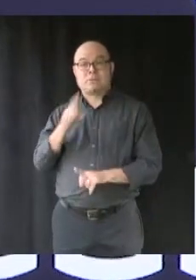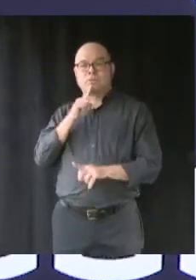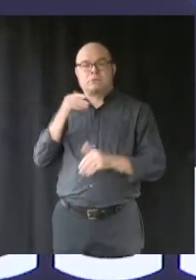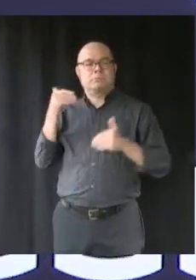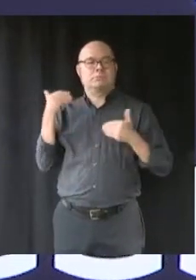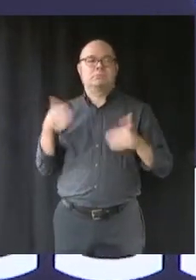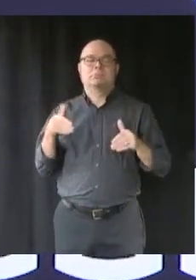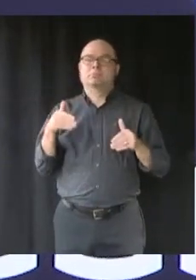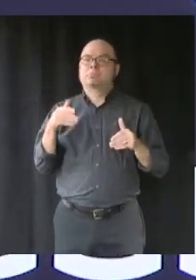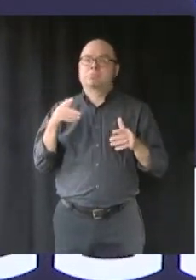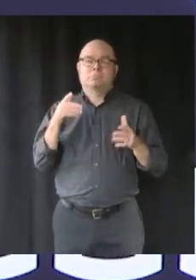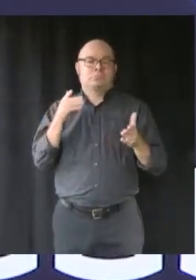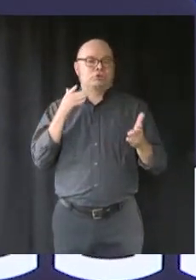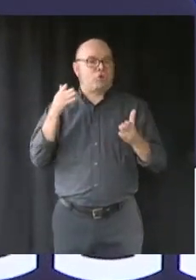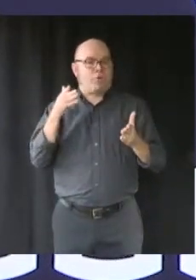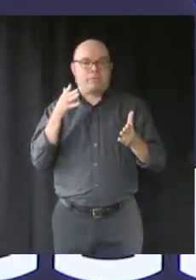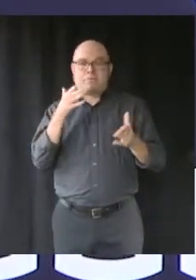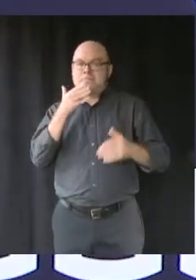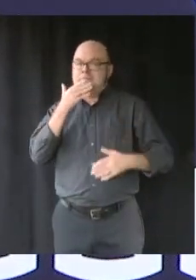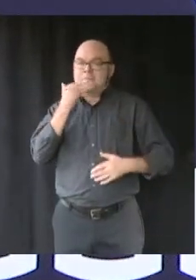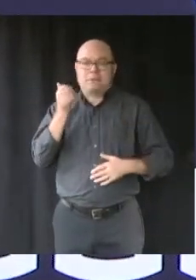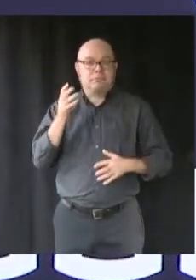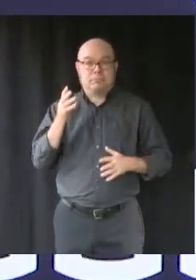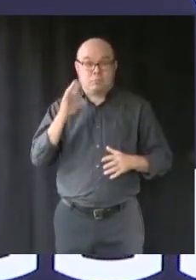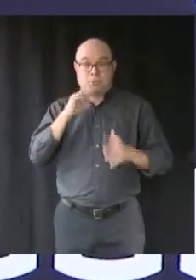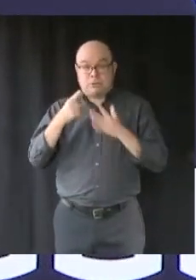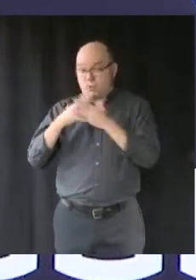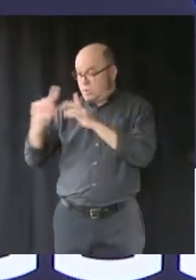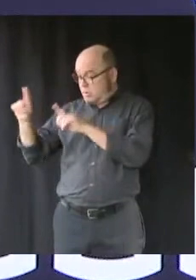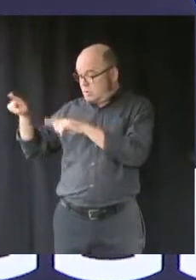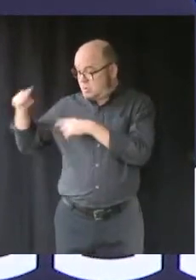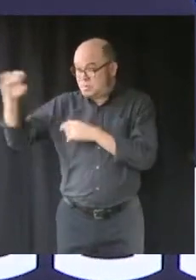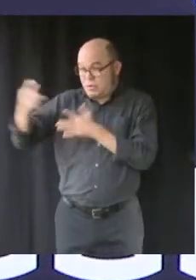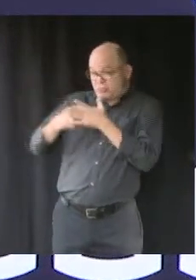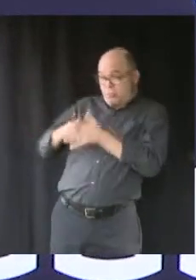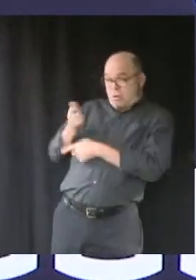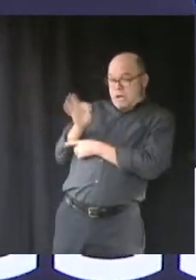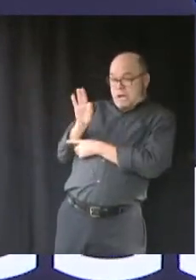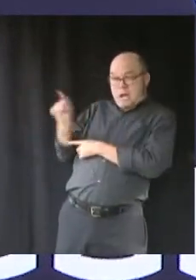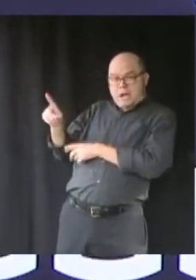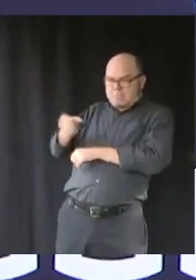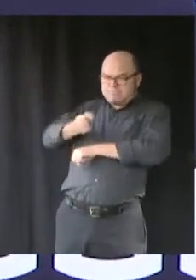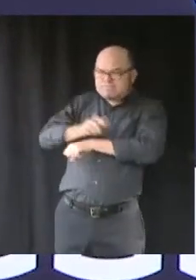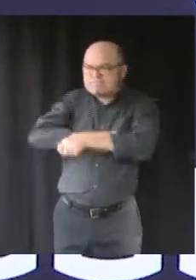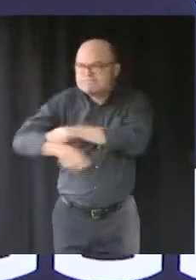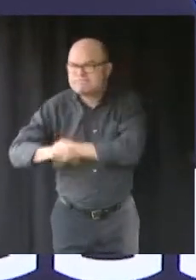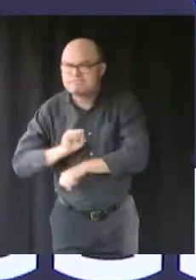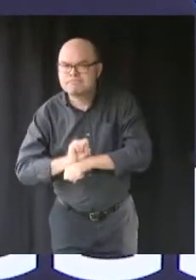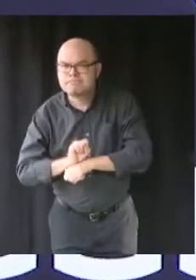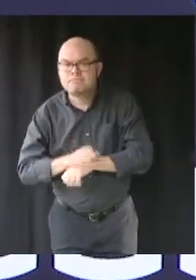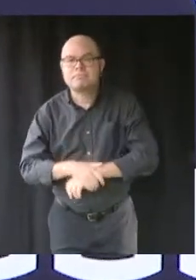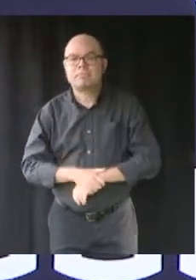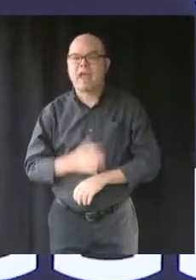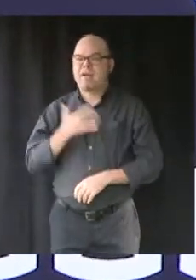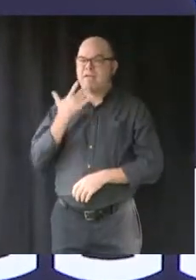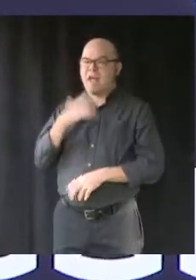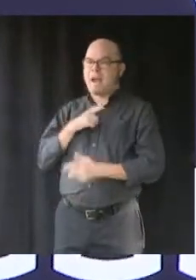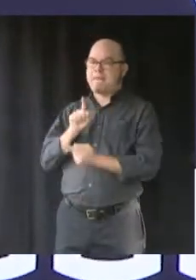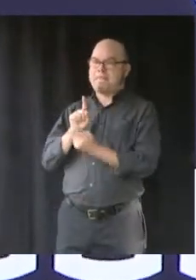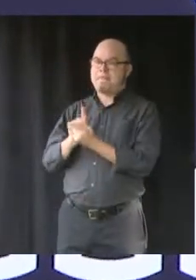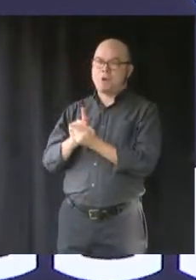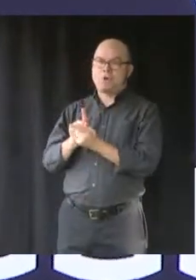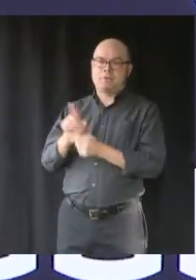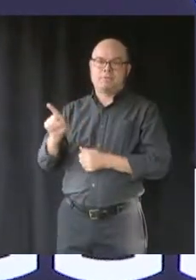first election in 1990. I was fortunate enough to meet Rosa during her first stint on Capitol